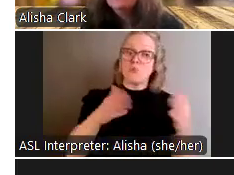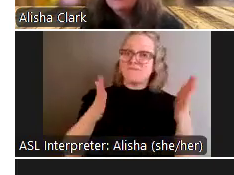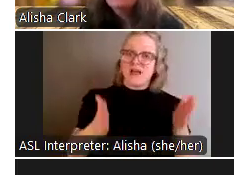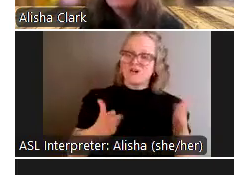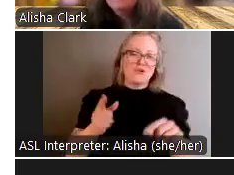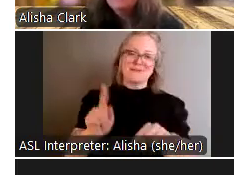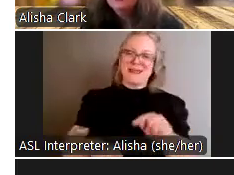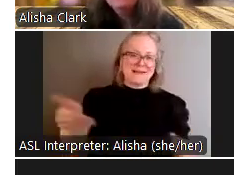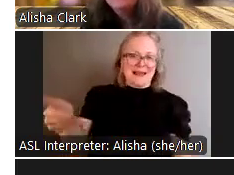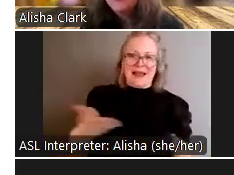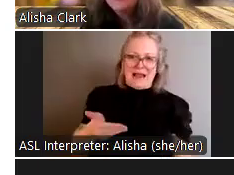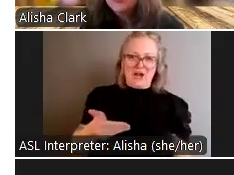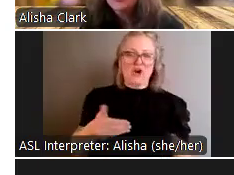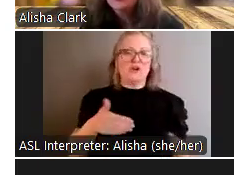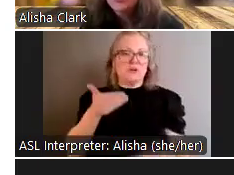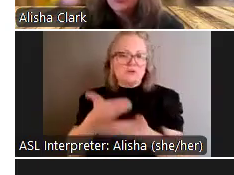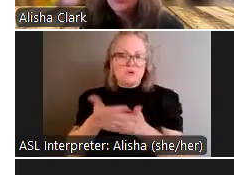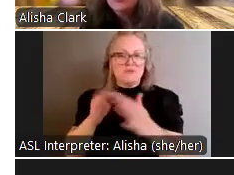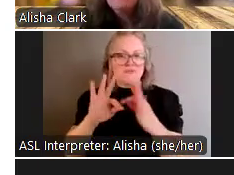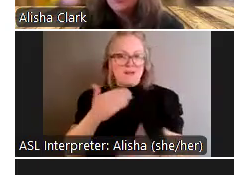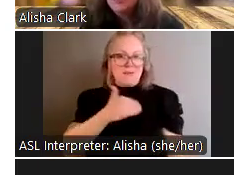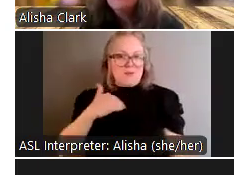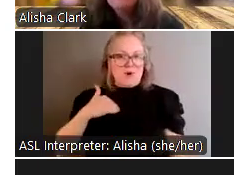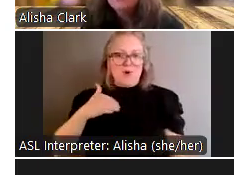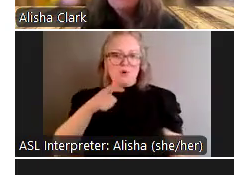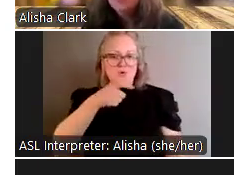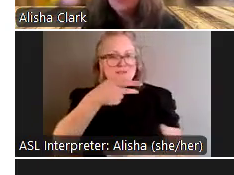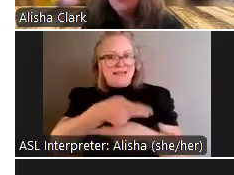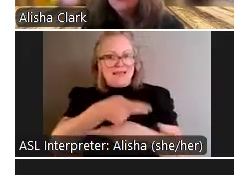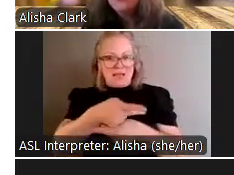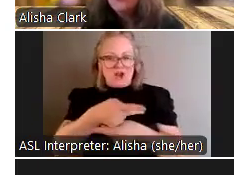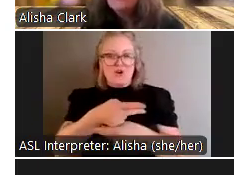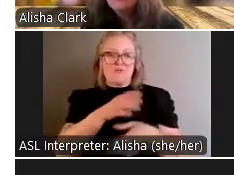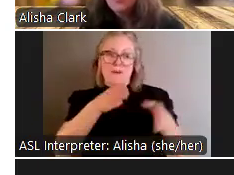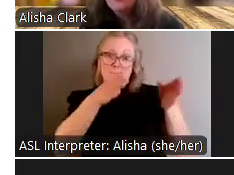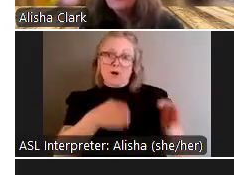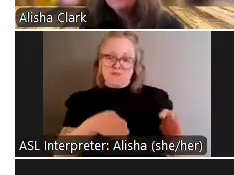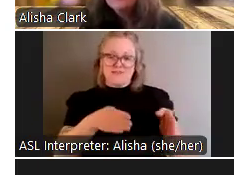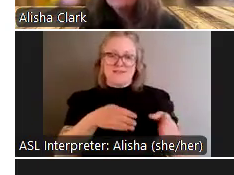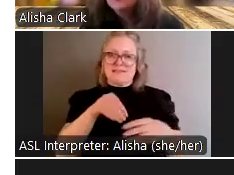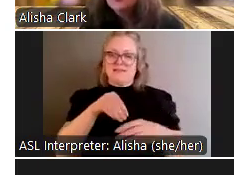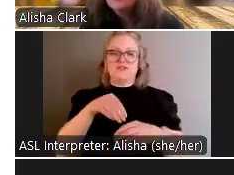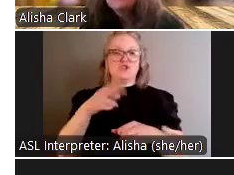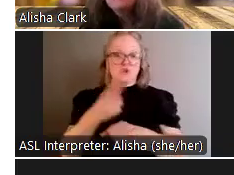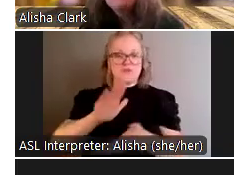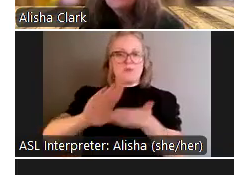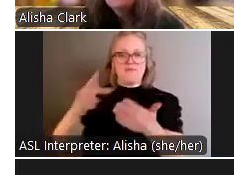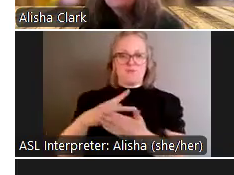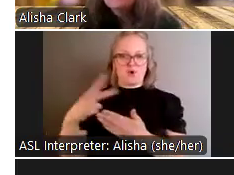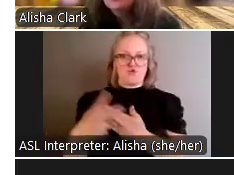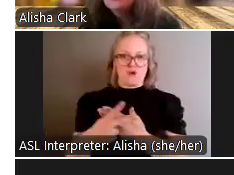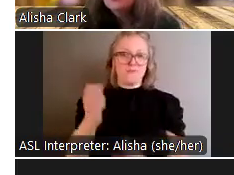an immediate family member to take care of an individual within the waiver program. So if